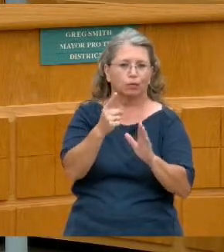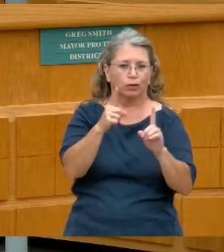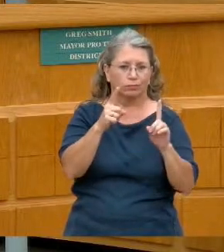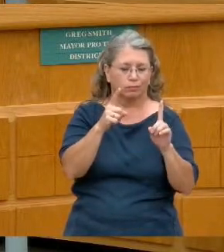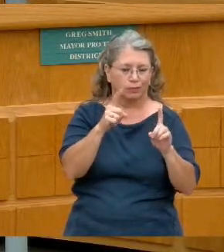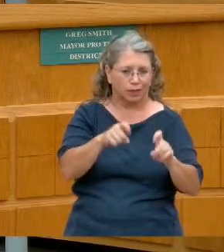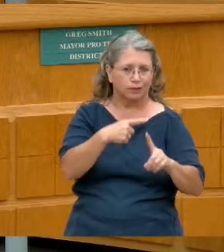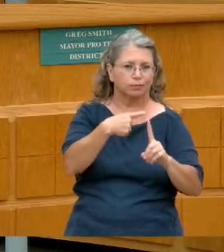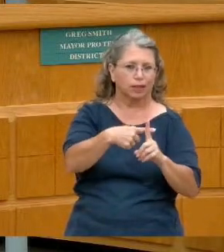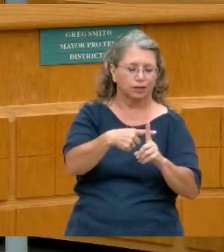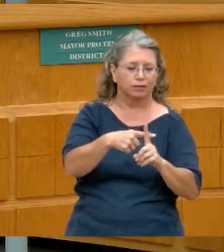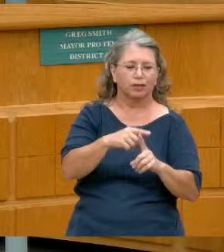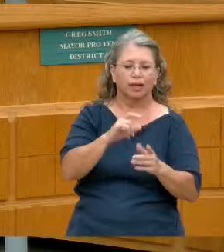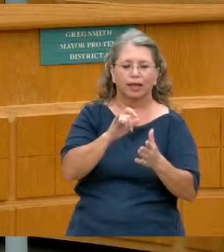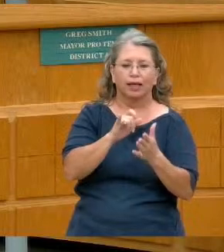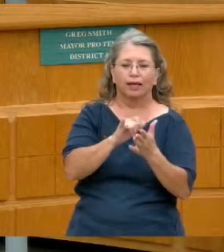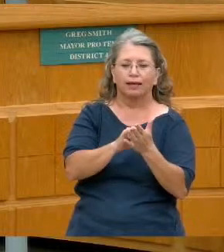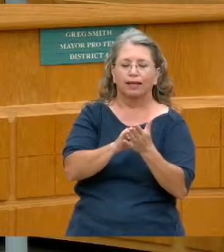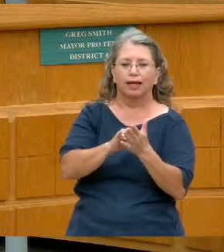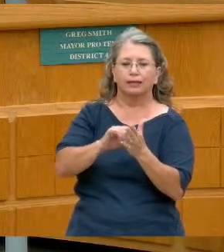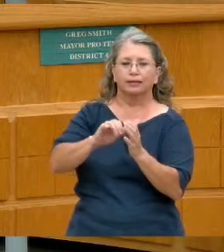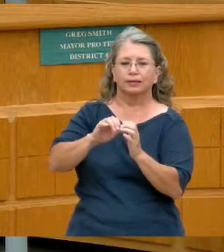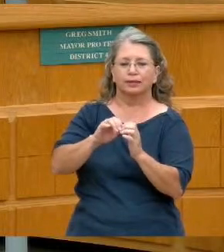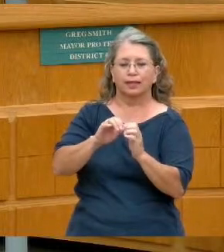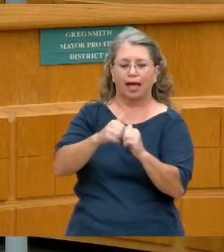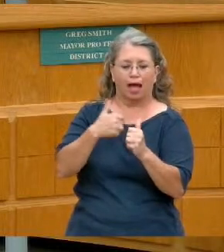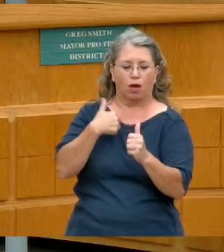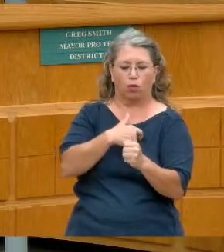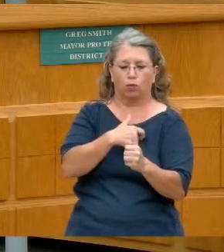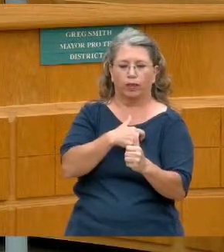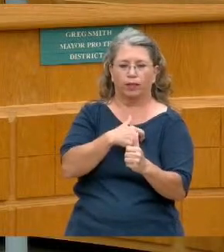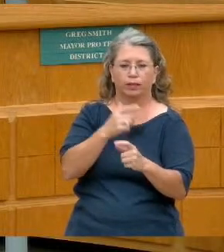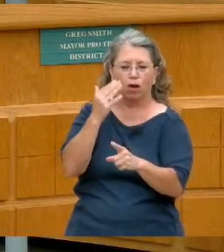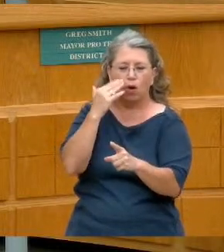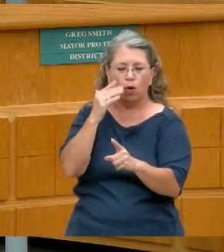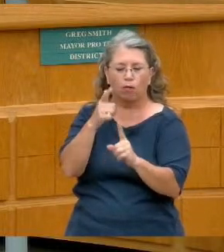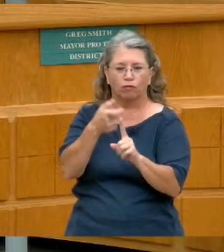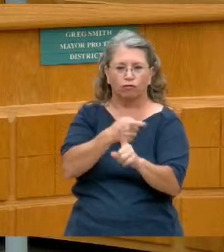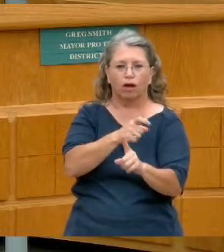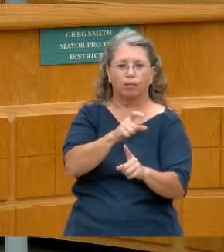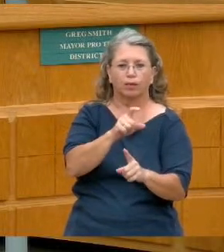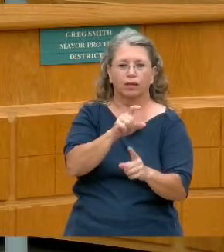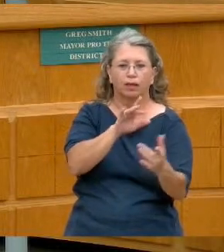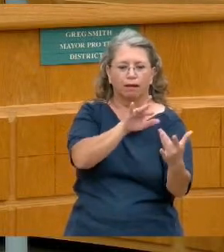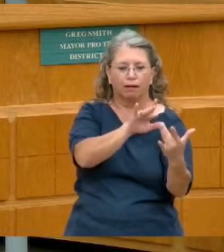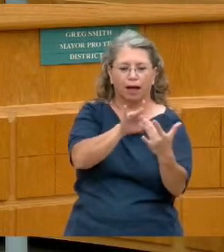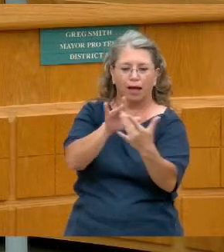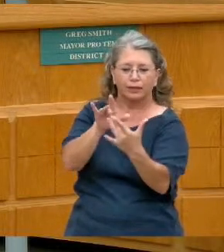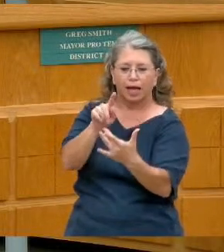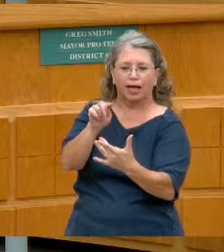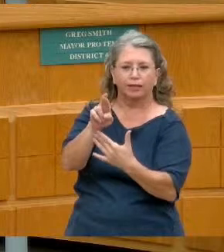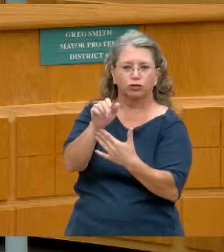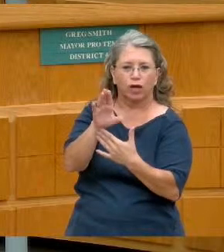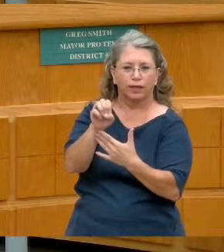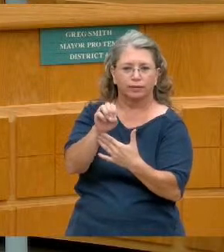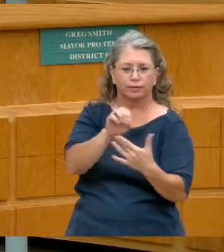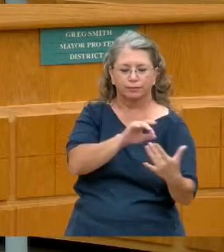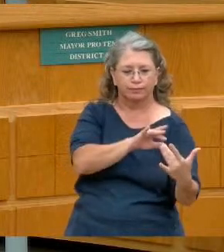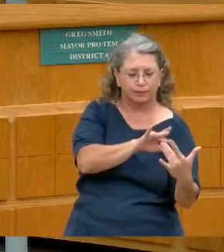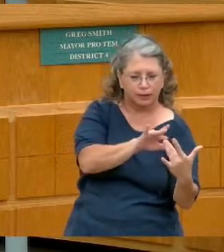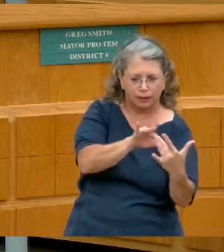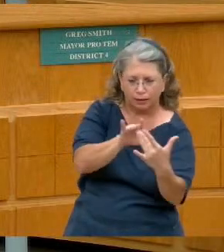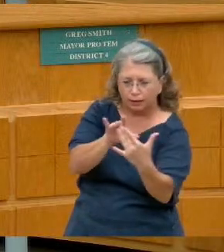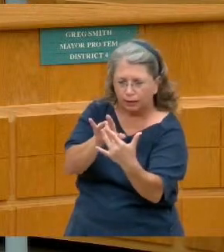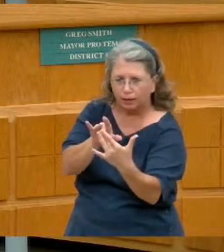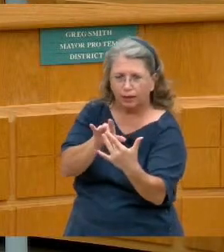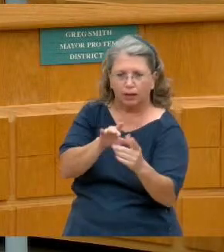contact tracing and testing, the census testing at the businesses where an outbreak is occurring, that's designed to contain. You